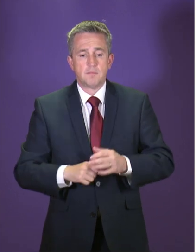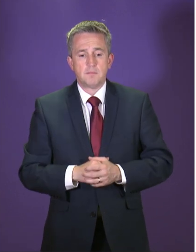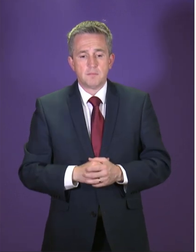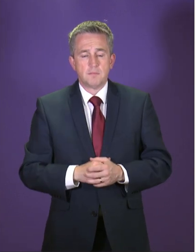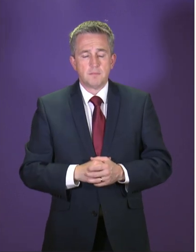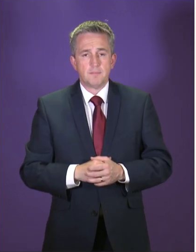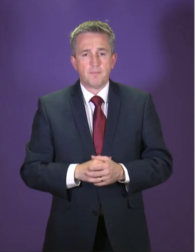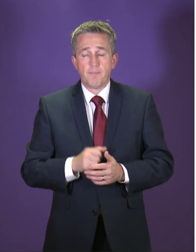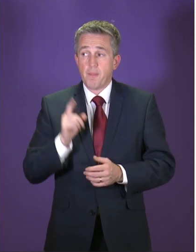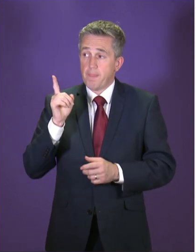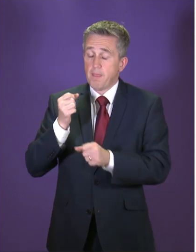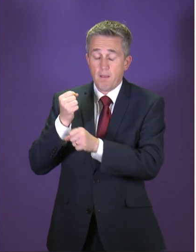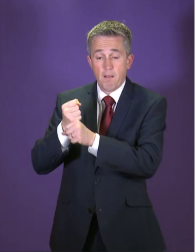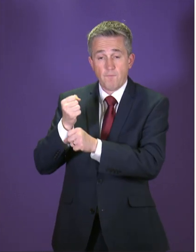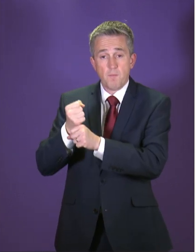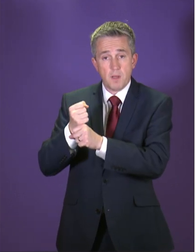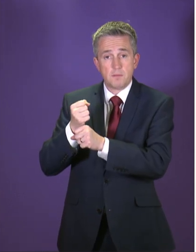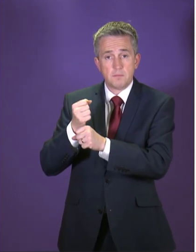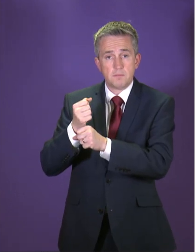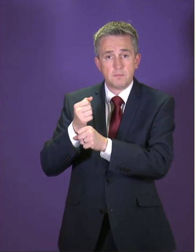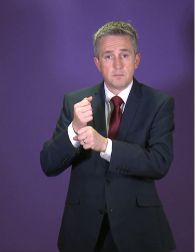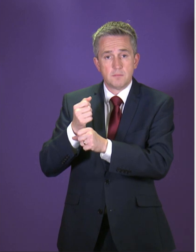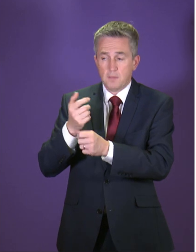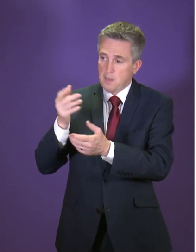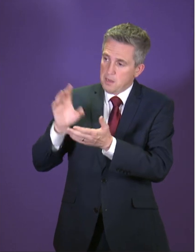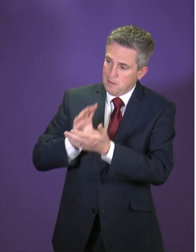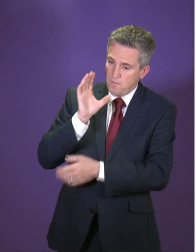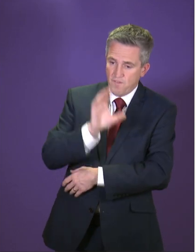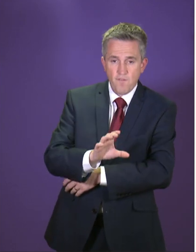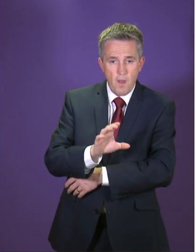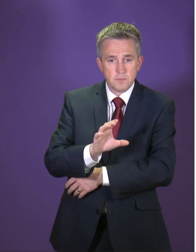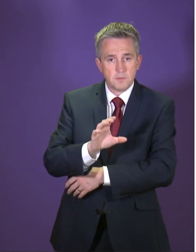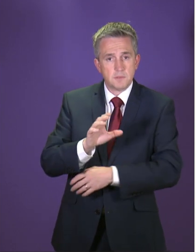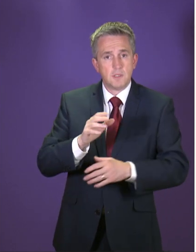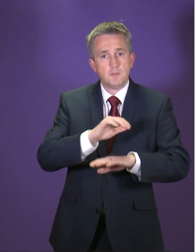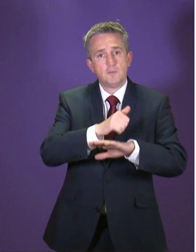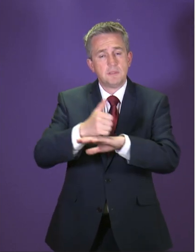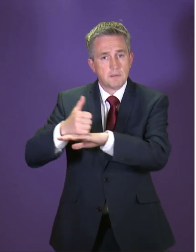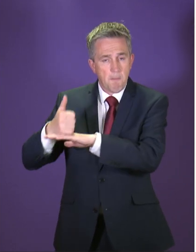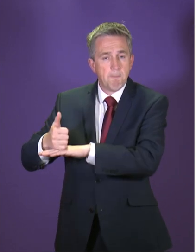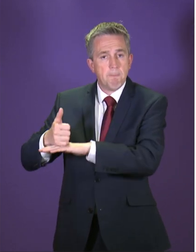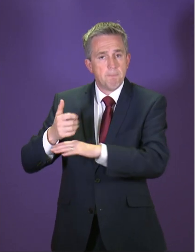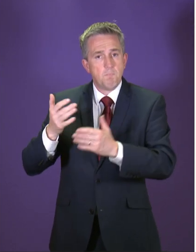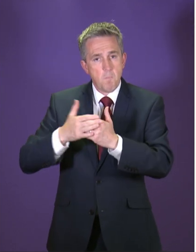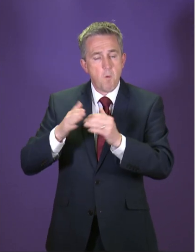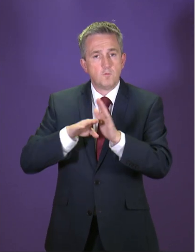The government is supporting that with funds, introduce institutions.